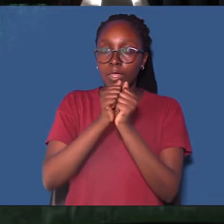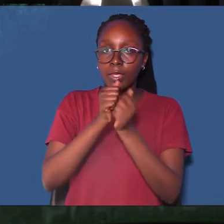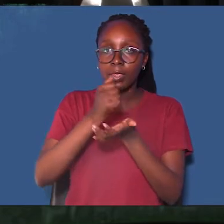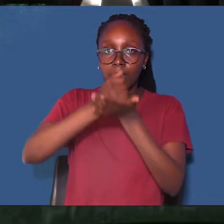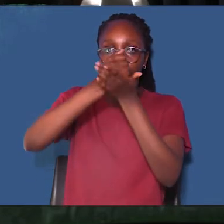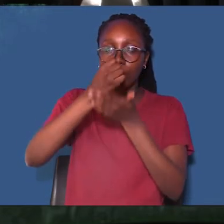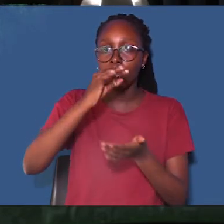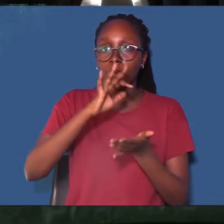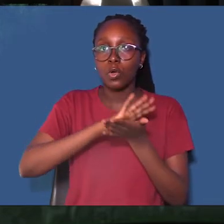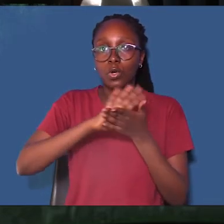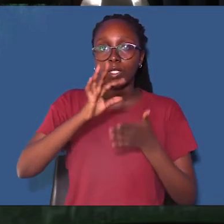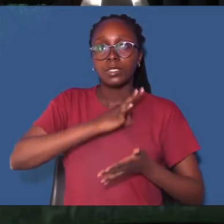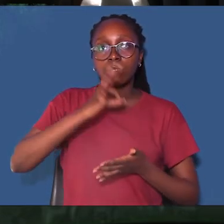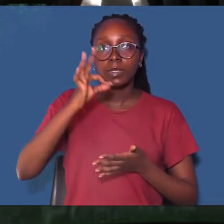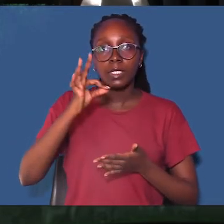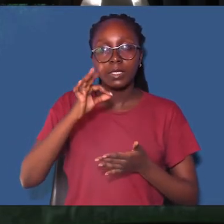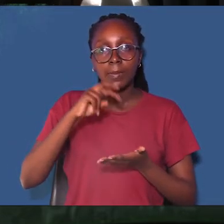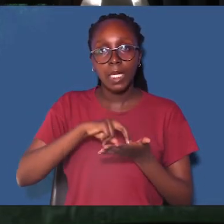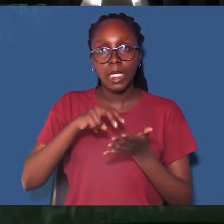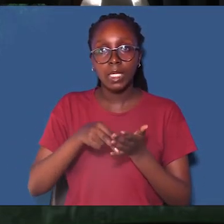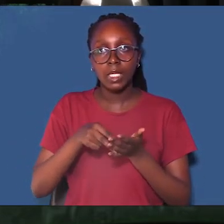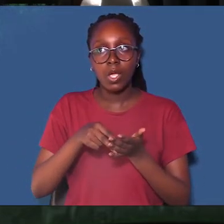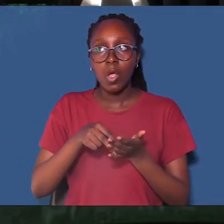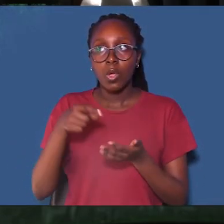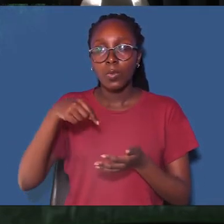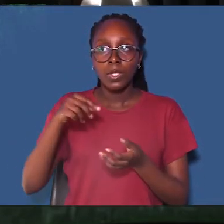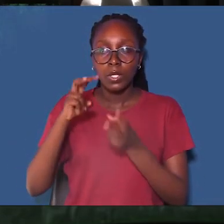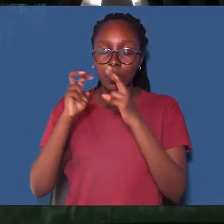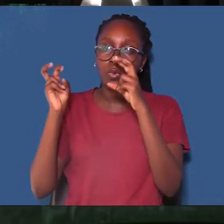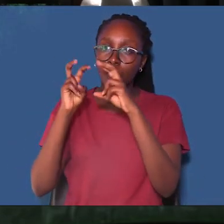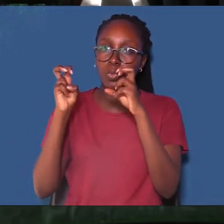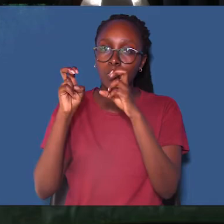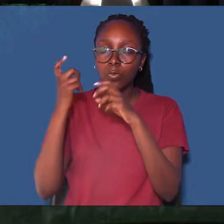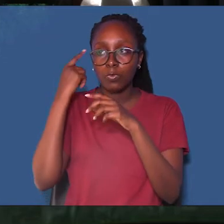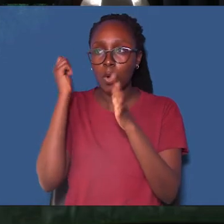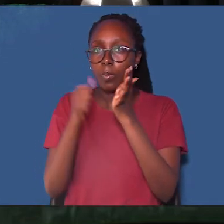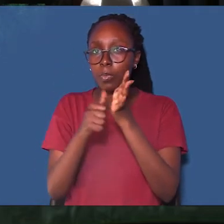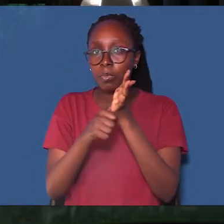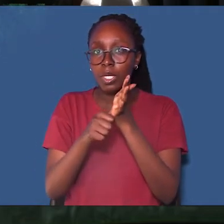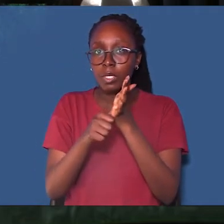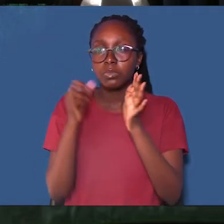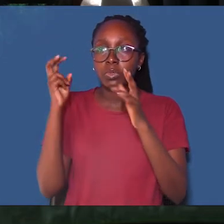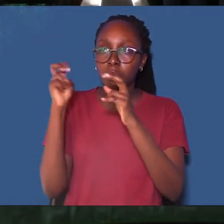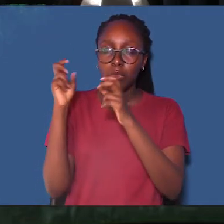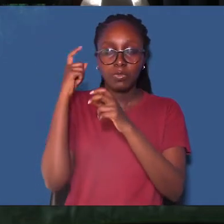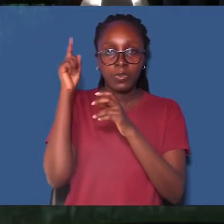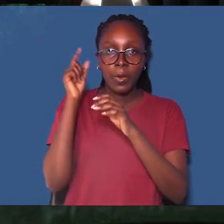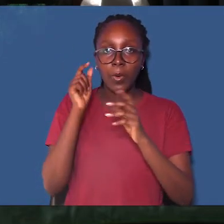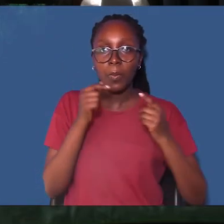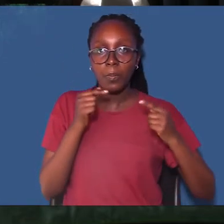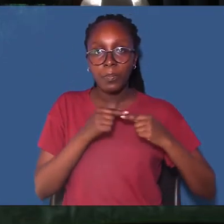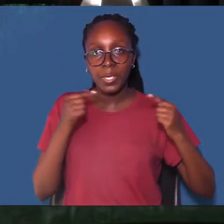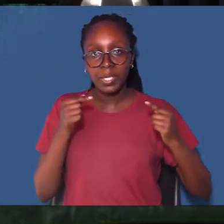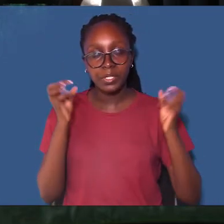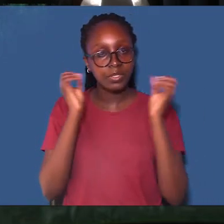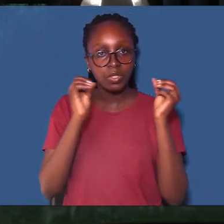Spirit. And this does not mean that we go looking for trouble or go looking for pain. It will certainly find